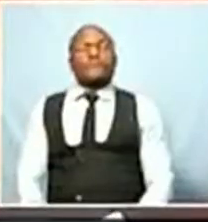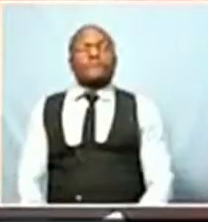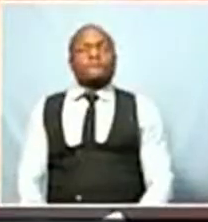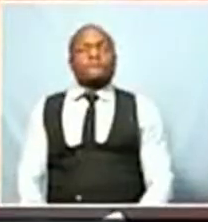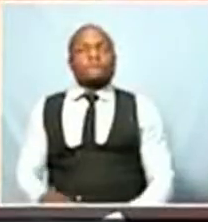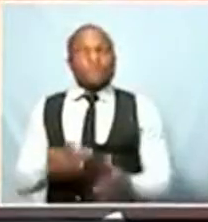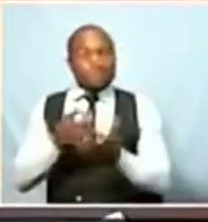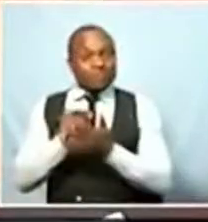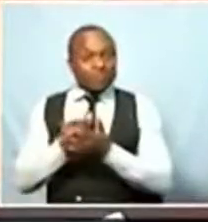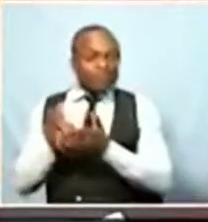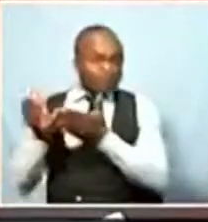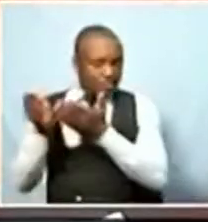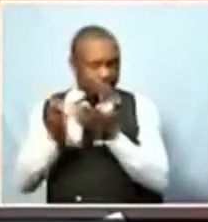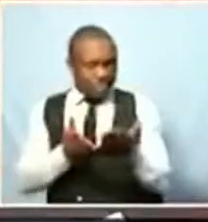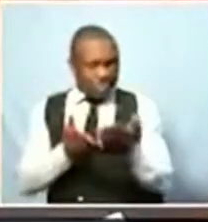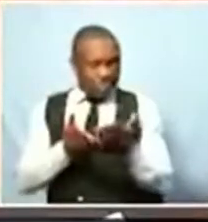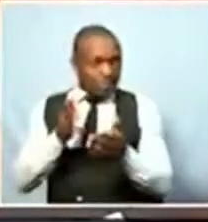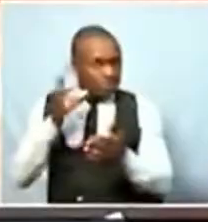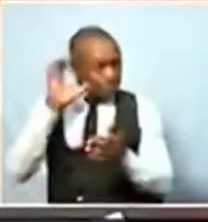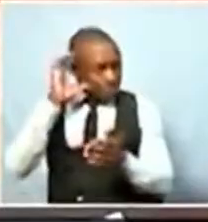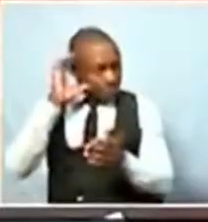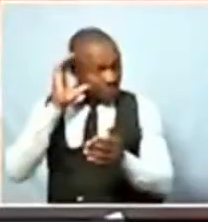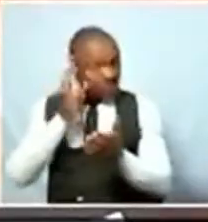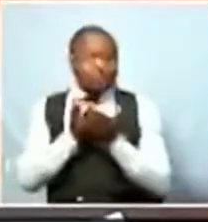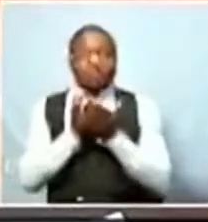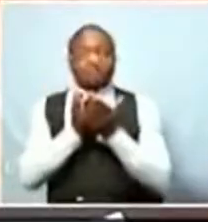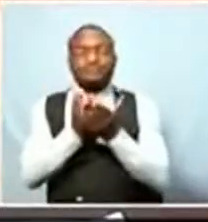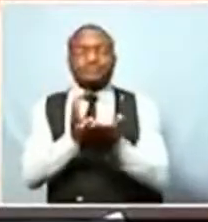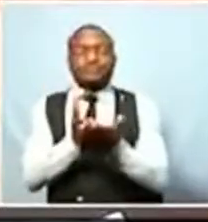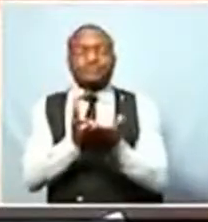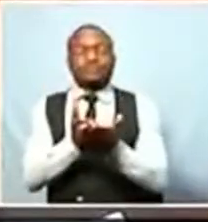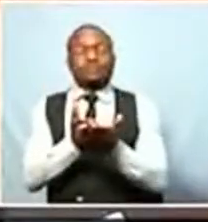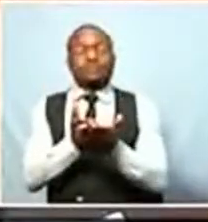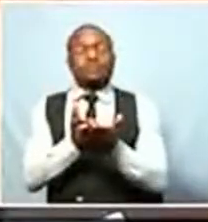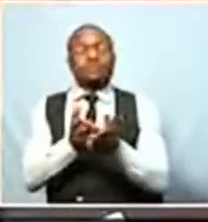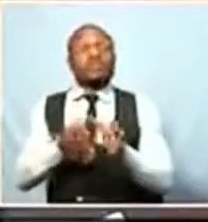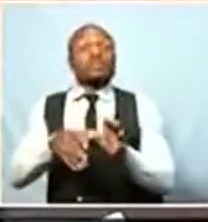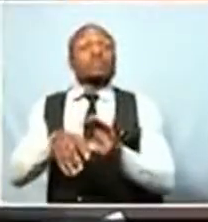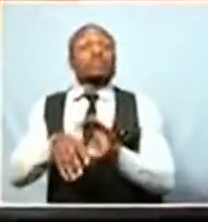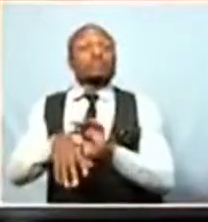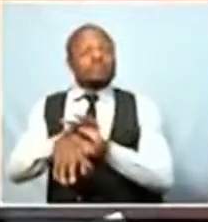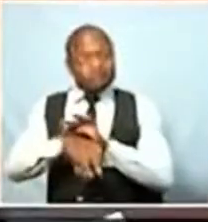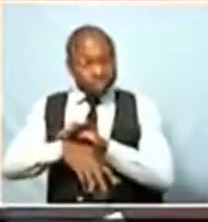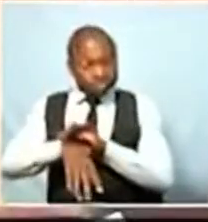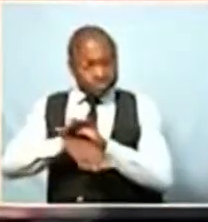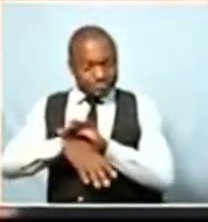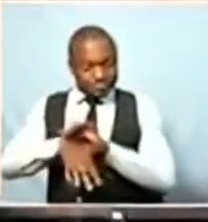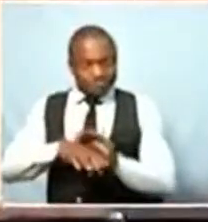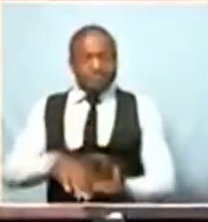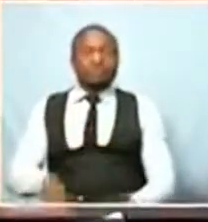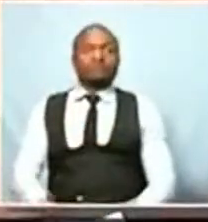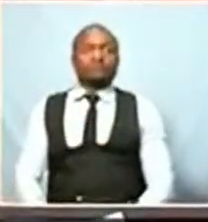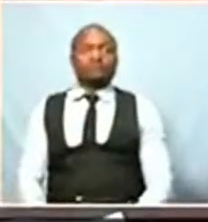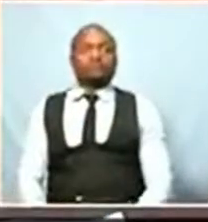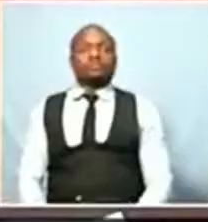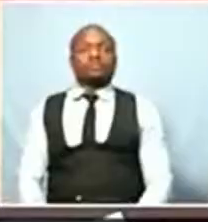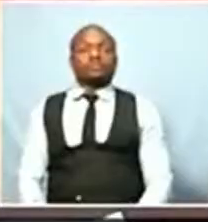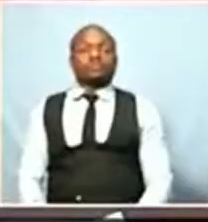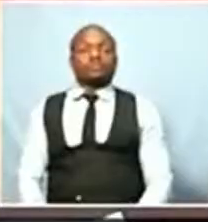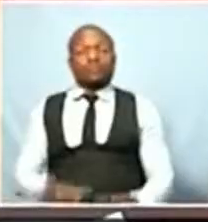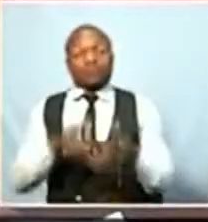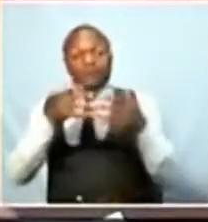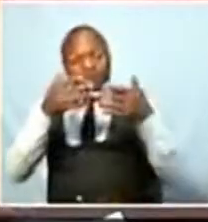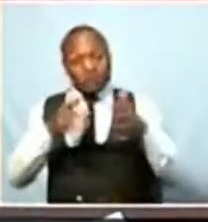raised, we had submissions about compromise, you know, and loss of